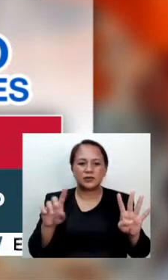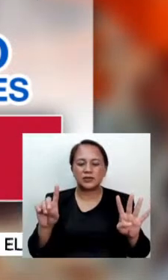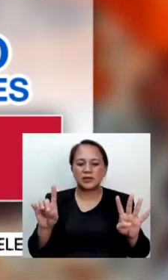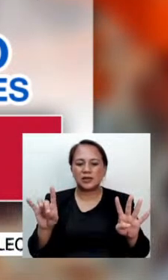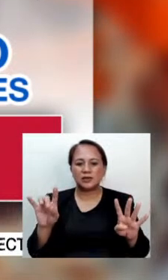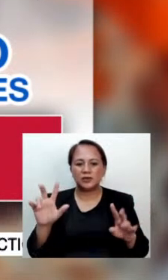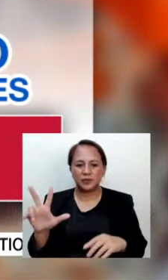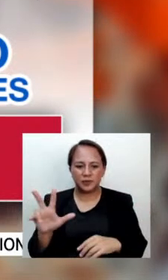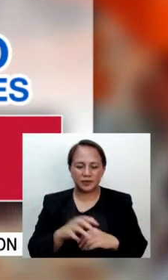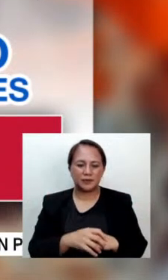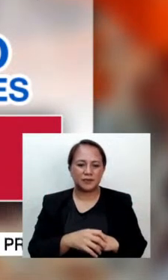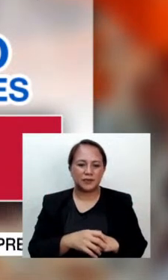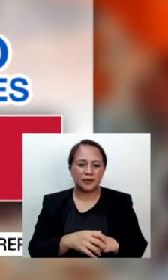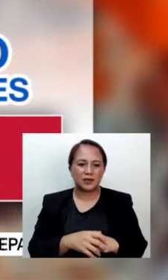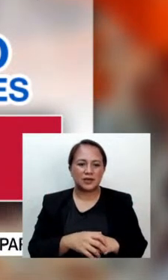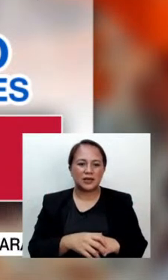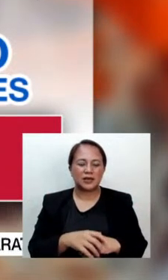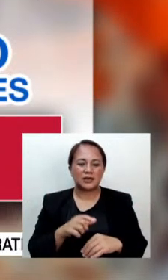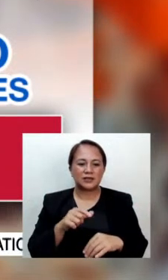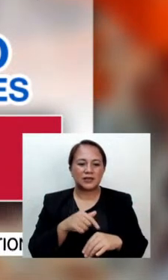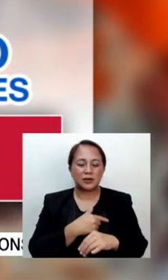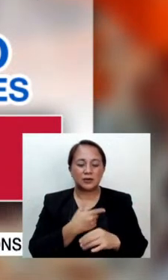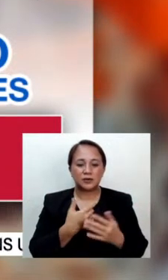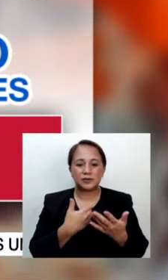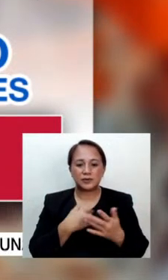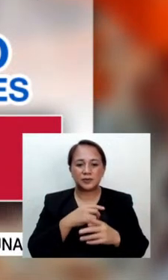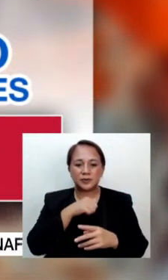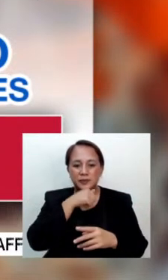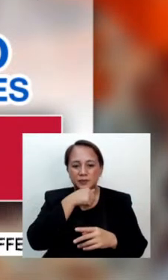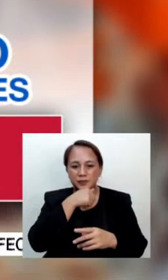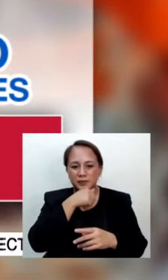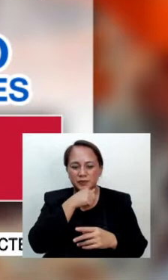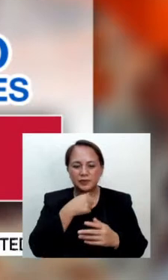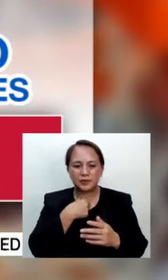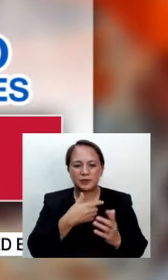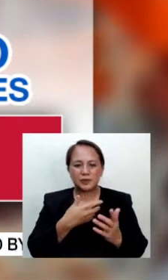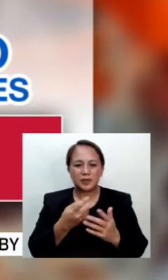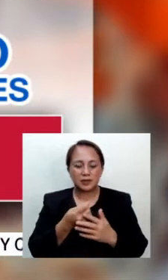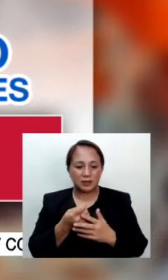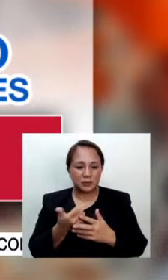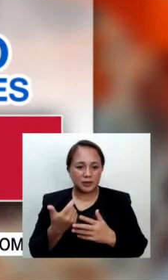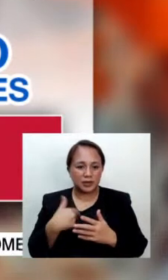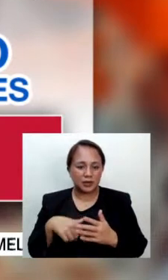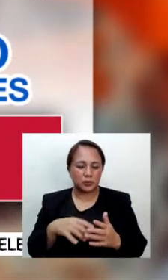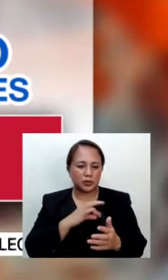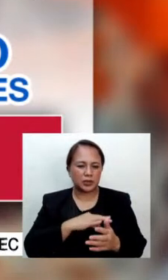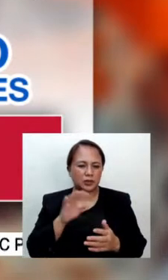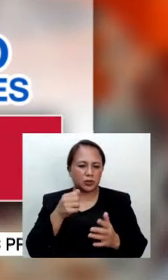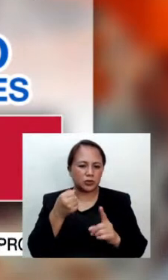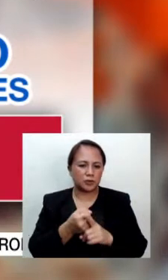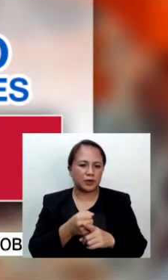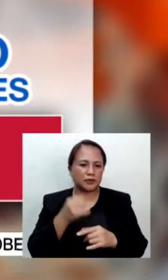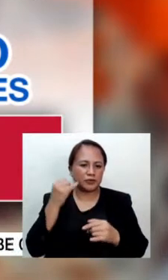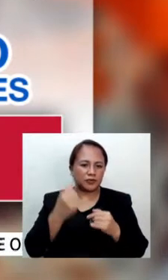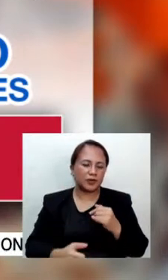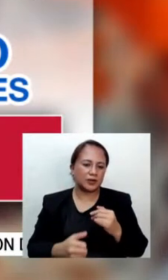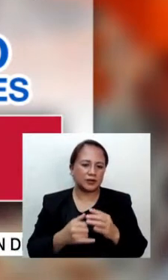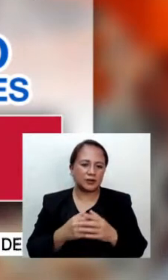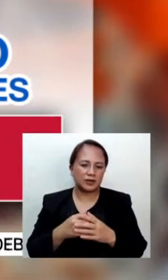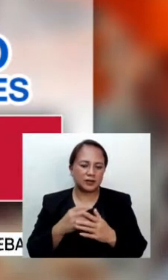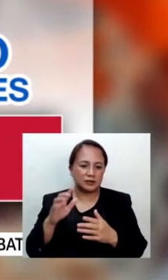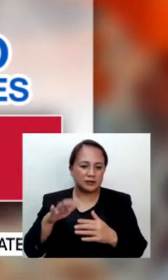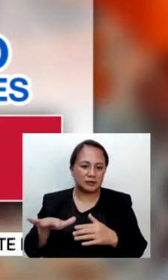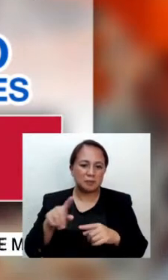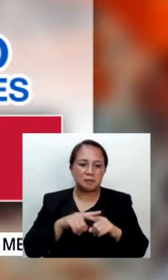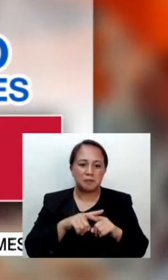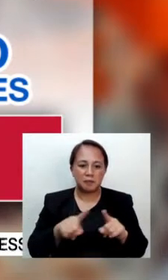84-83. The loss prevented Ateneo from sweeping the eliminations and earning an automatic finals berth. Instead,